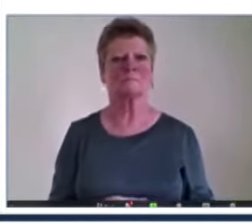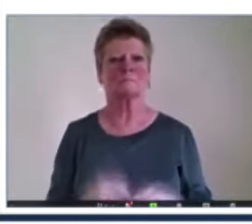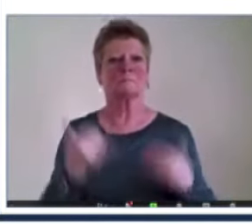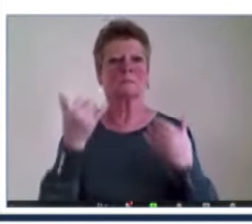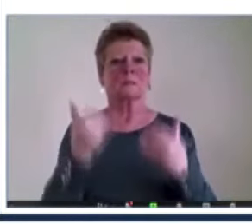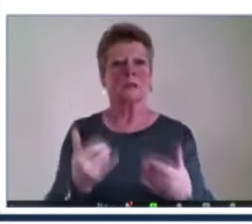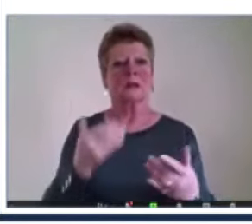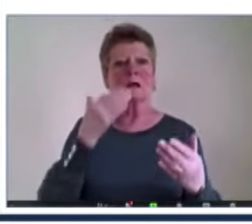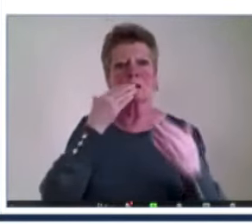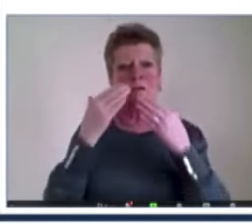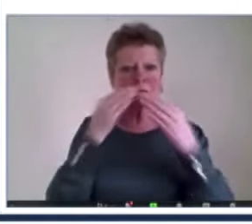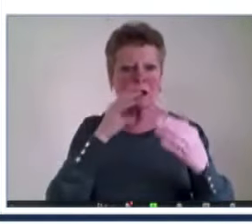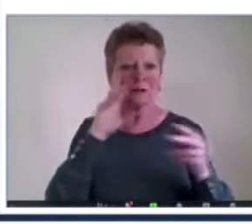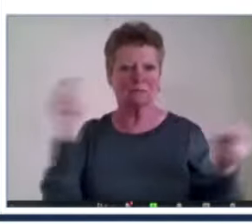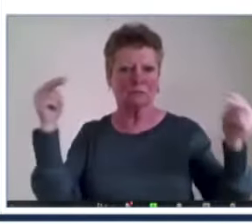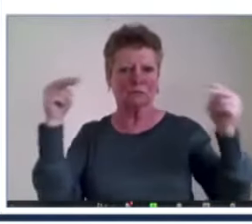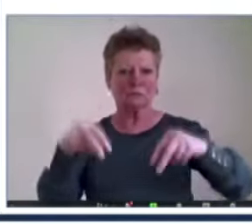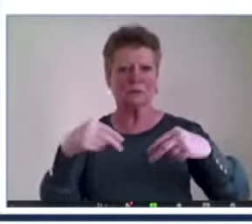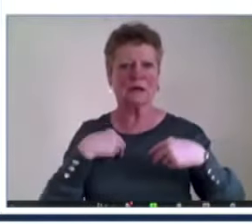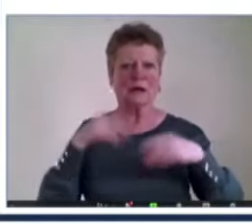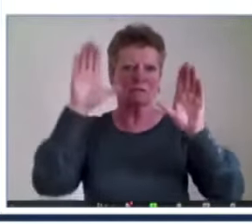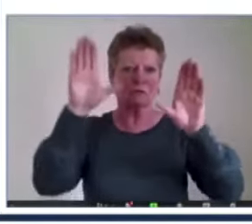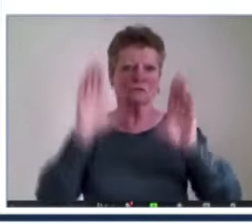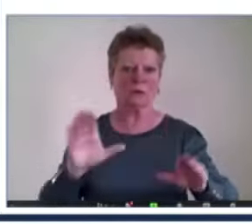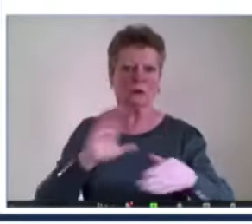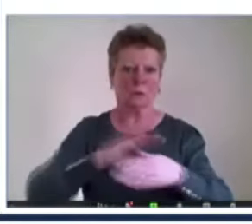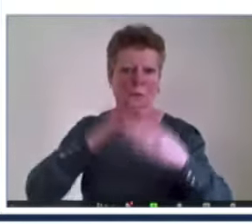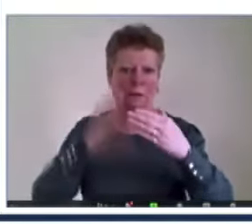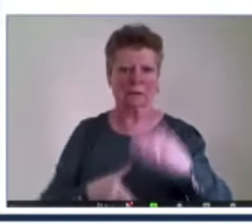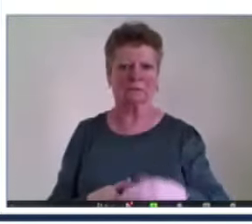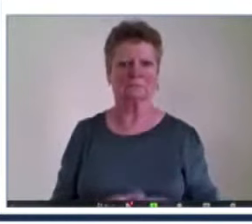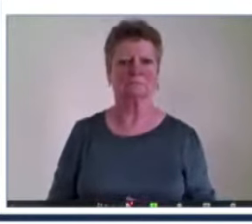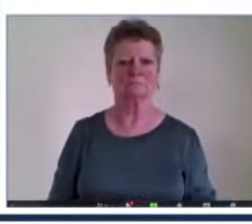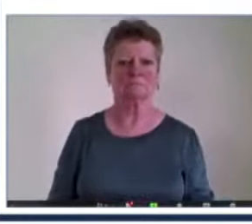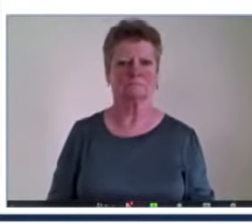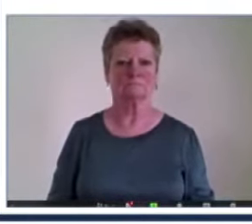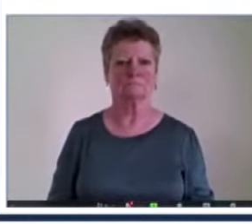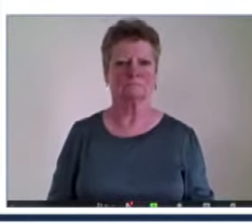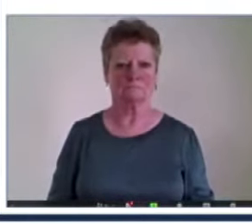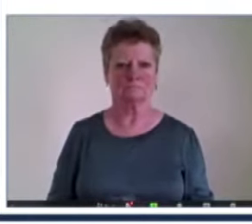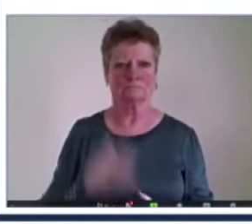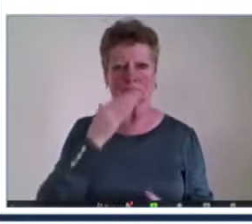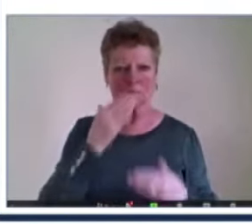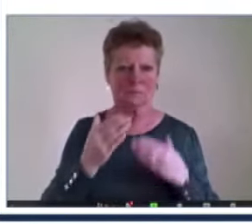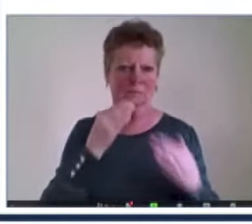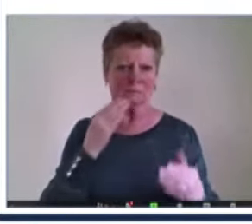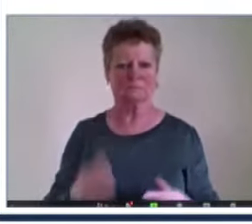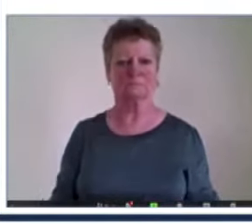Thank you everyone for joining us. Have a great weekend. Thanks everyone. Thank you, Marla.